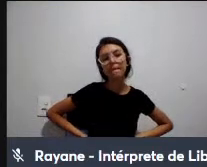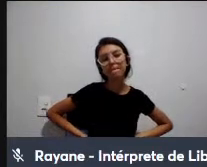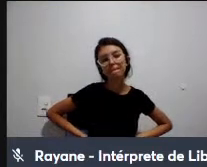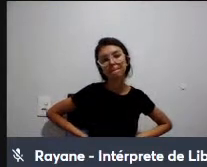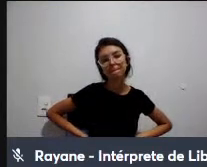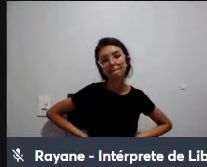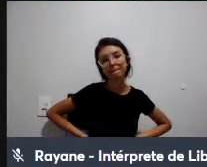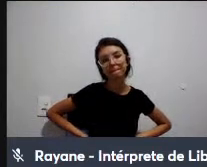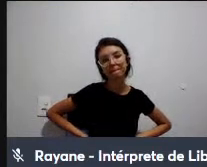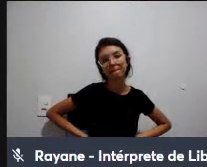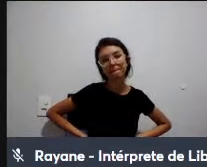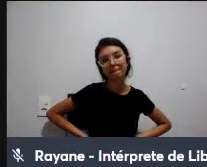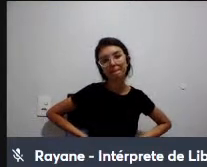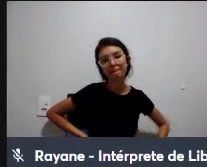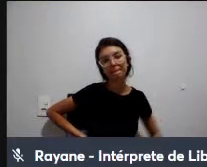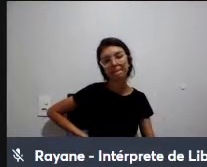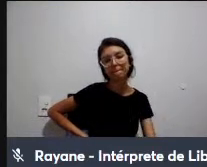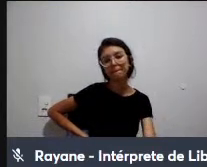drafting very early,